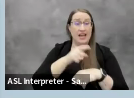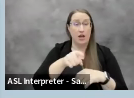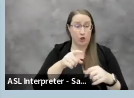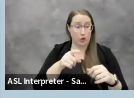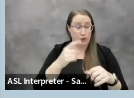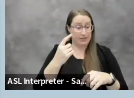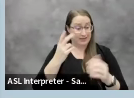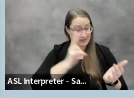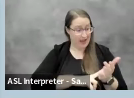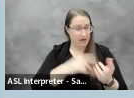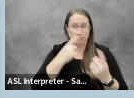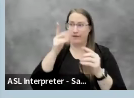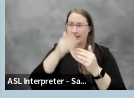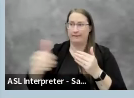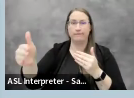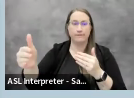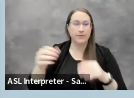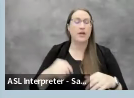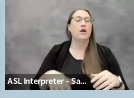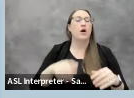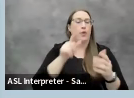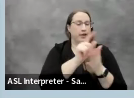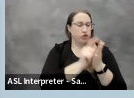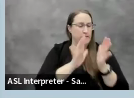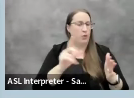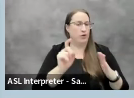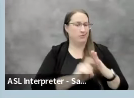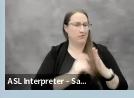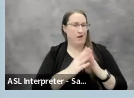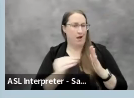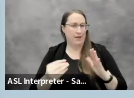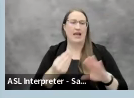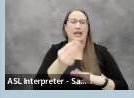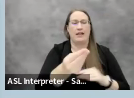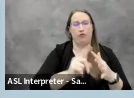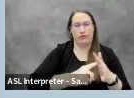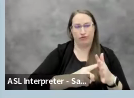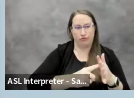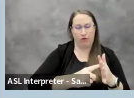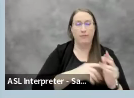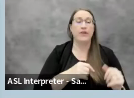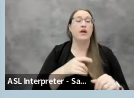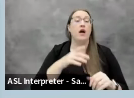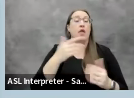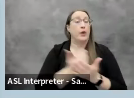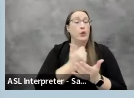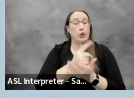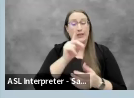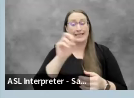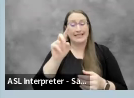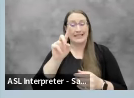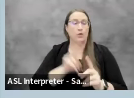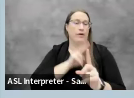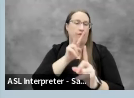effective. And the attorney will take those documents and scan them and give you your originals back typically file your new deed with your county